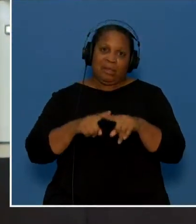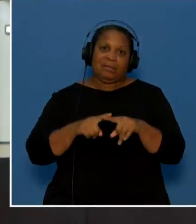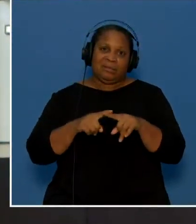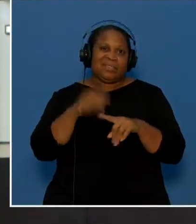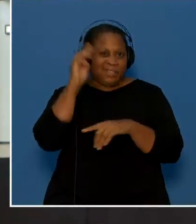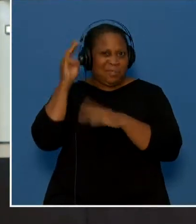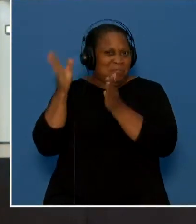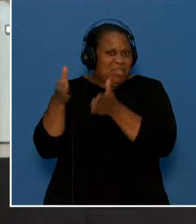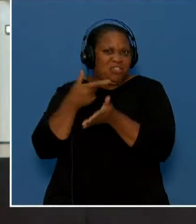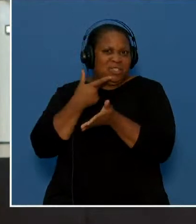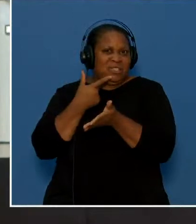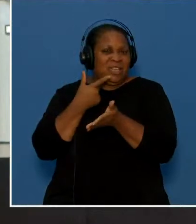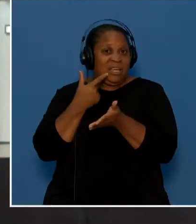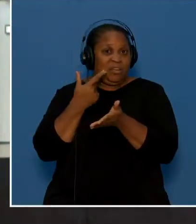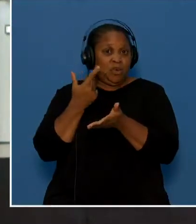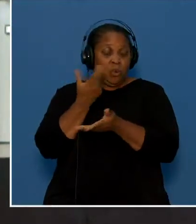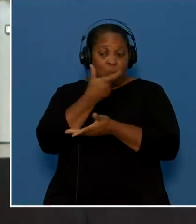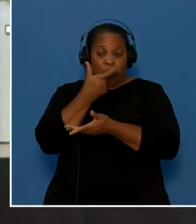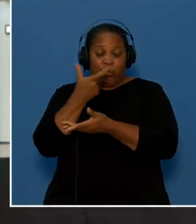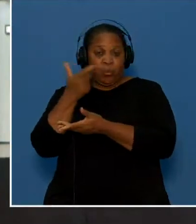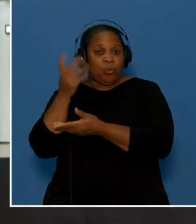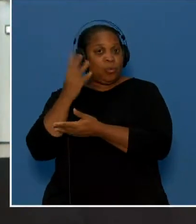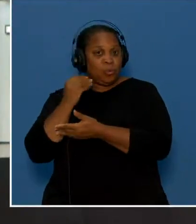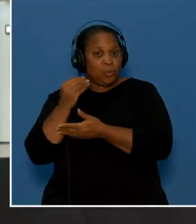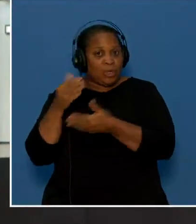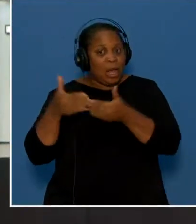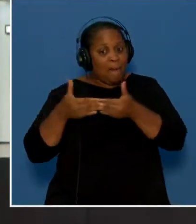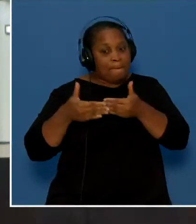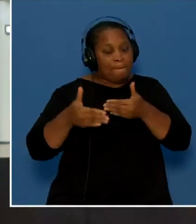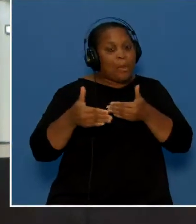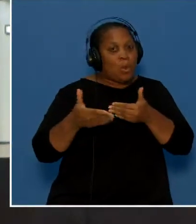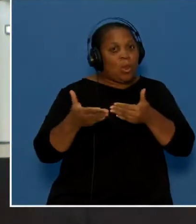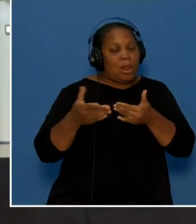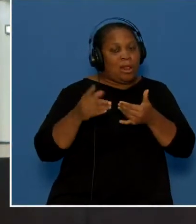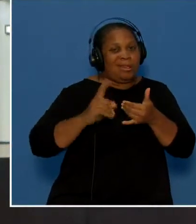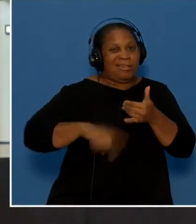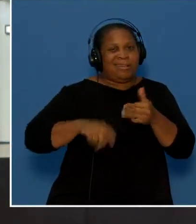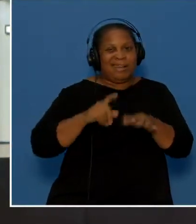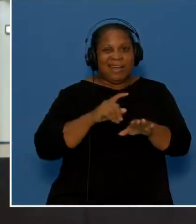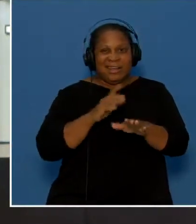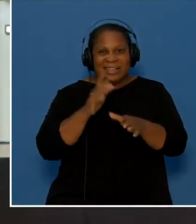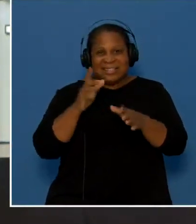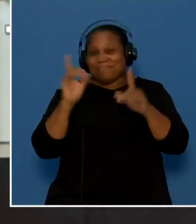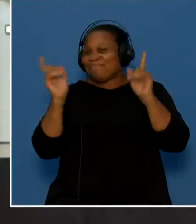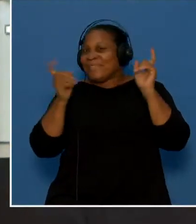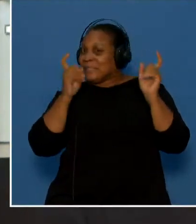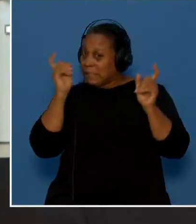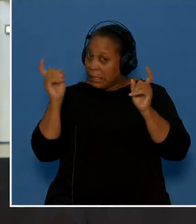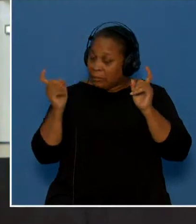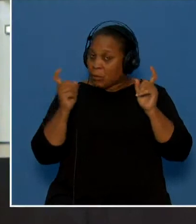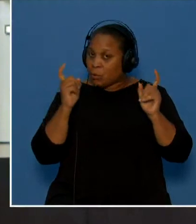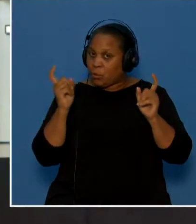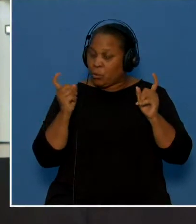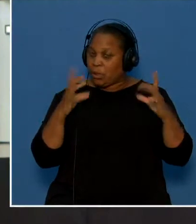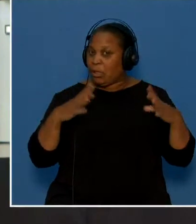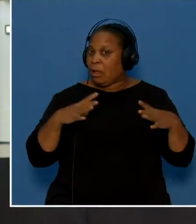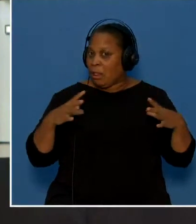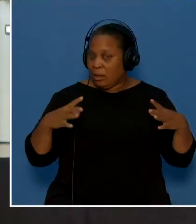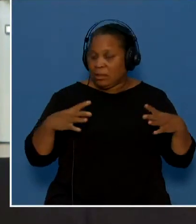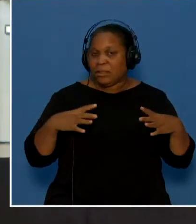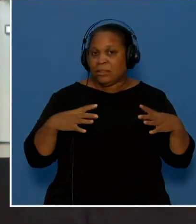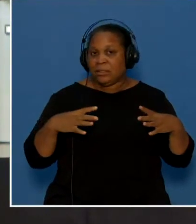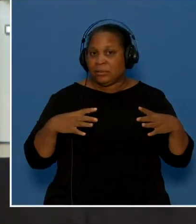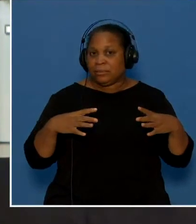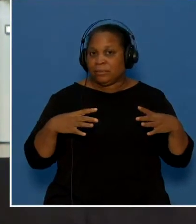we are experiencing post this last sort of period, I guess, celebratory of the holiday.